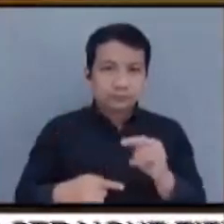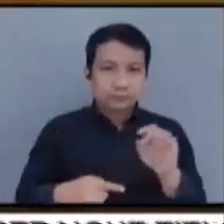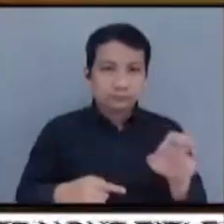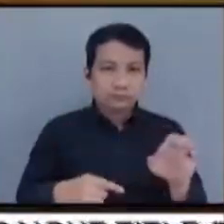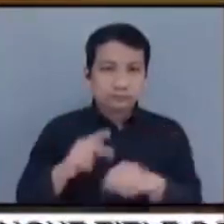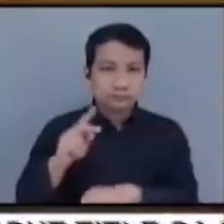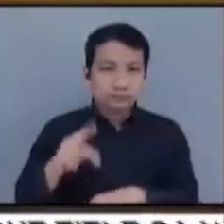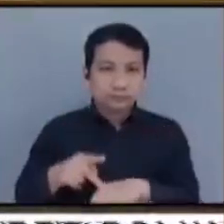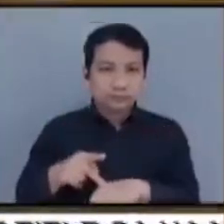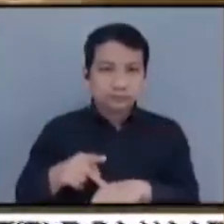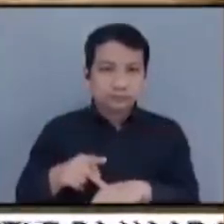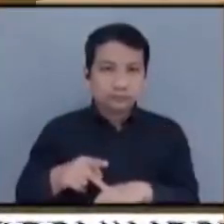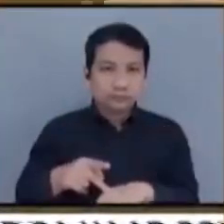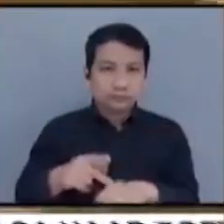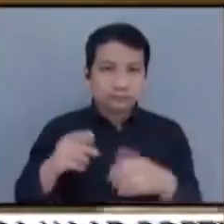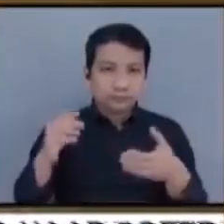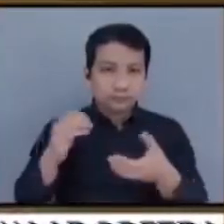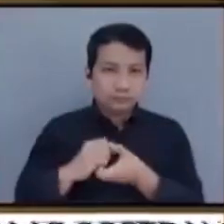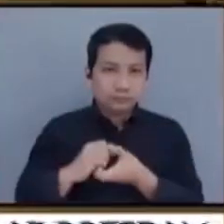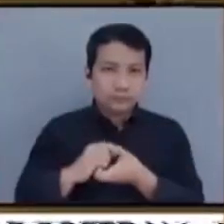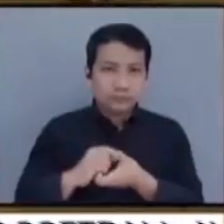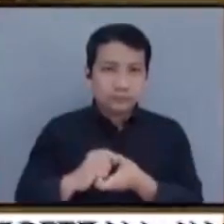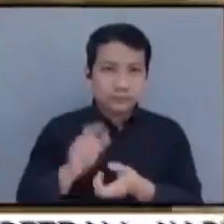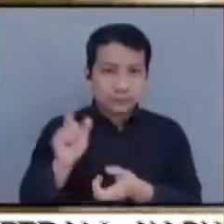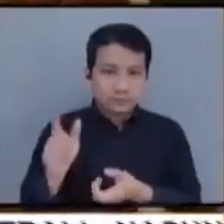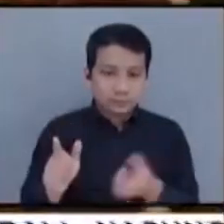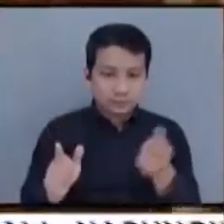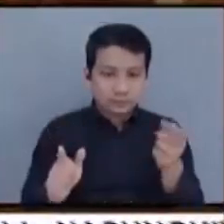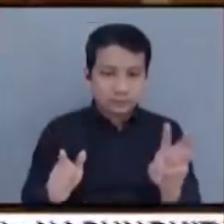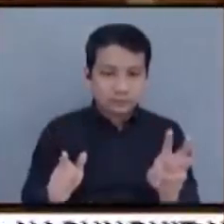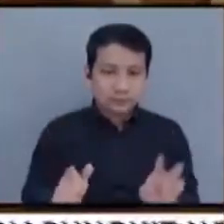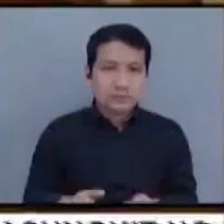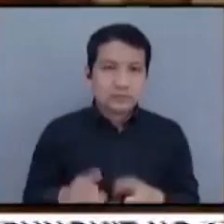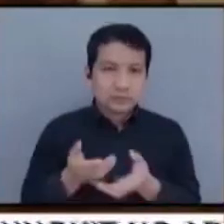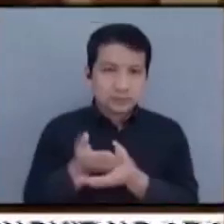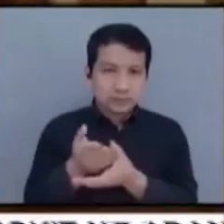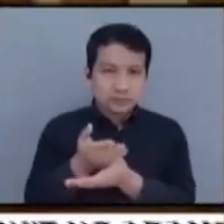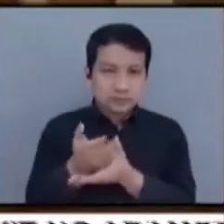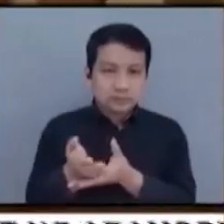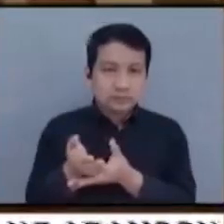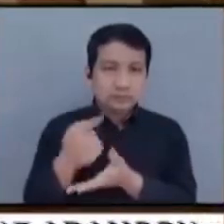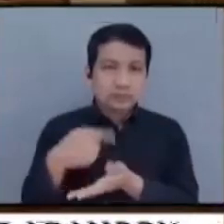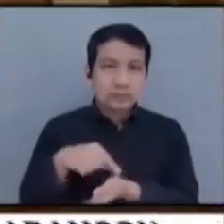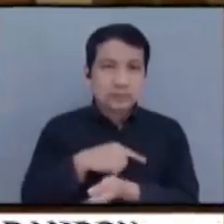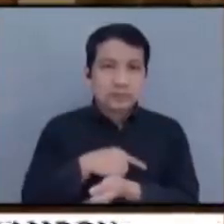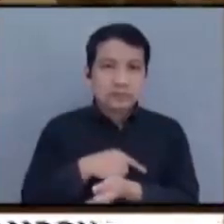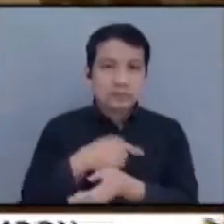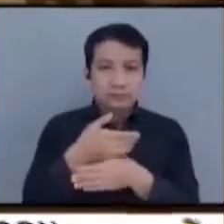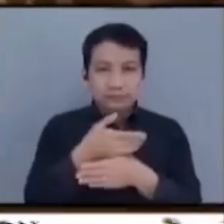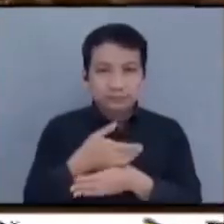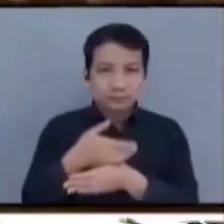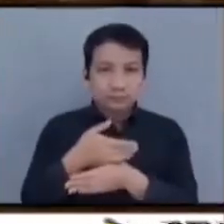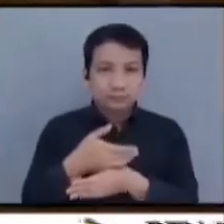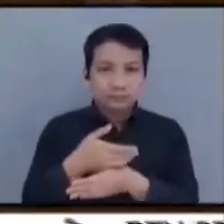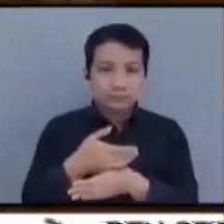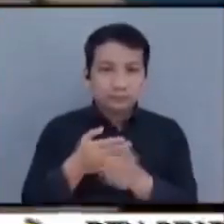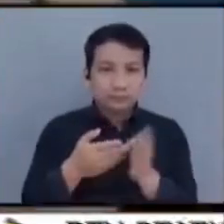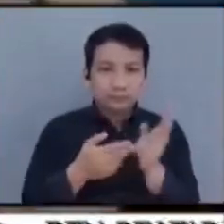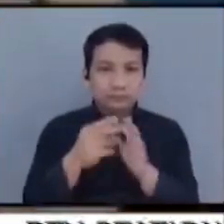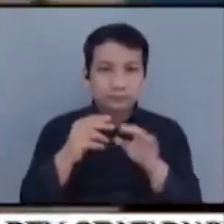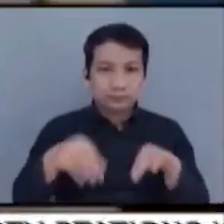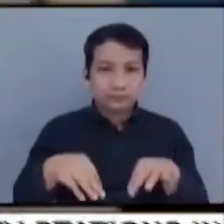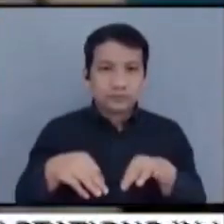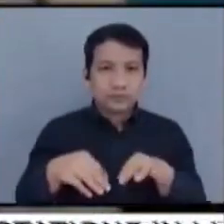Comprehensive Partnership sa taong 2026. Nagbahagi din sila ng interes na pangalagaan ng kapayapaan at katatagan sa usapin ng maritime